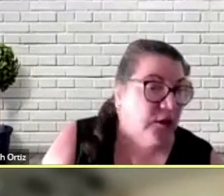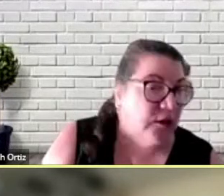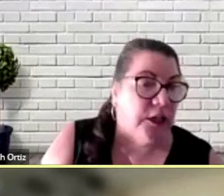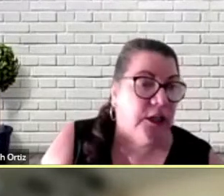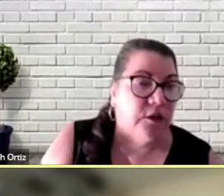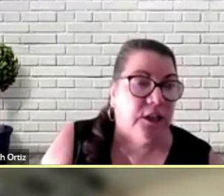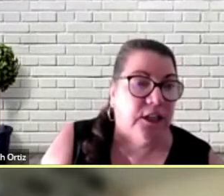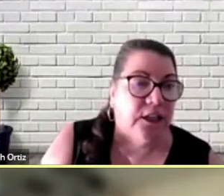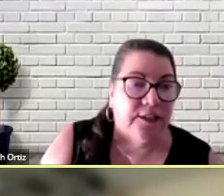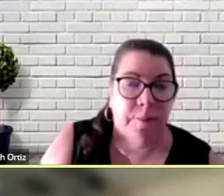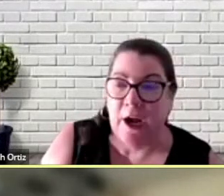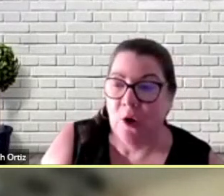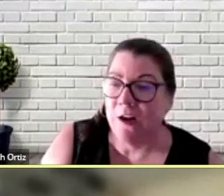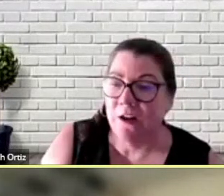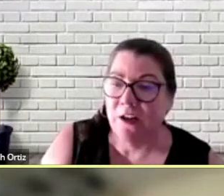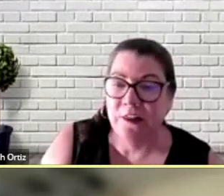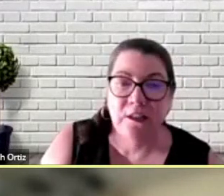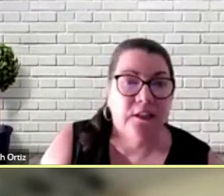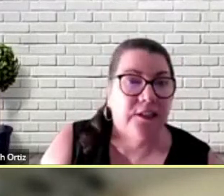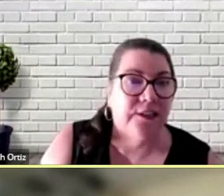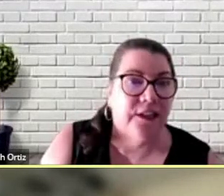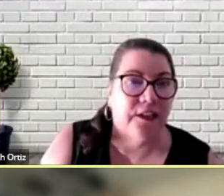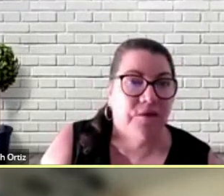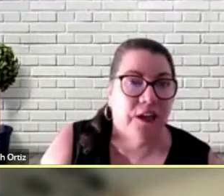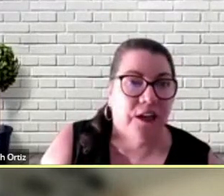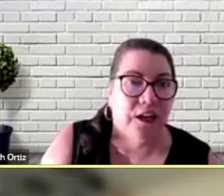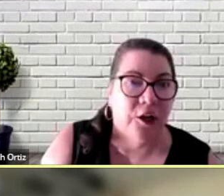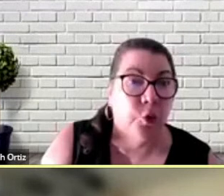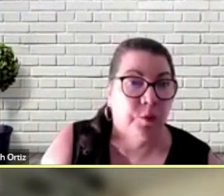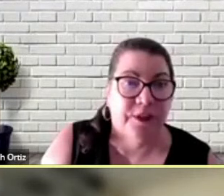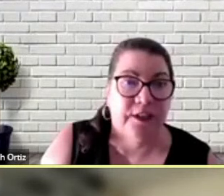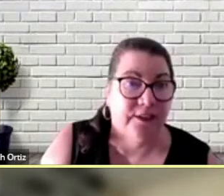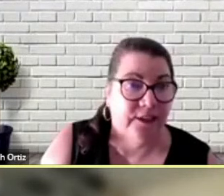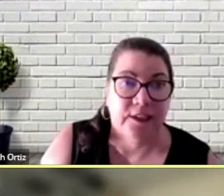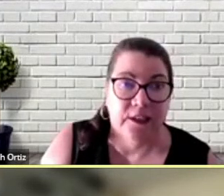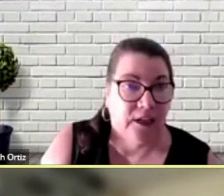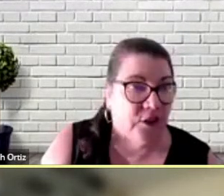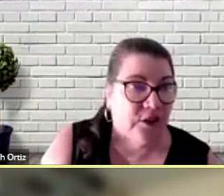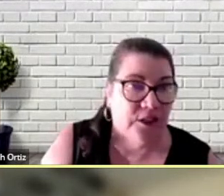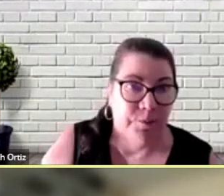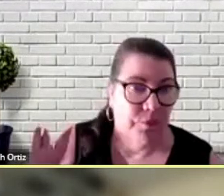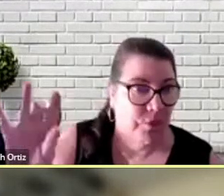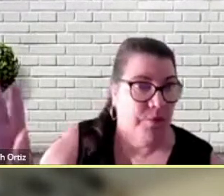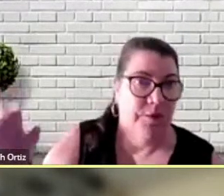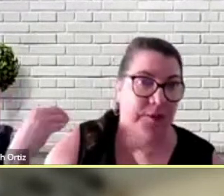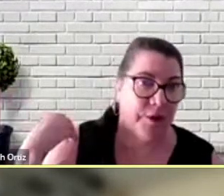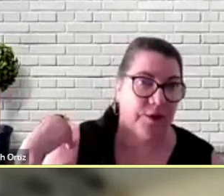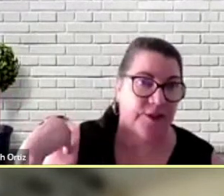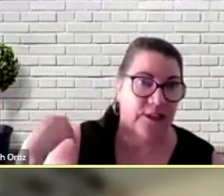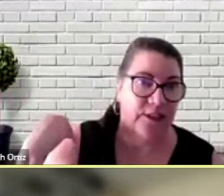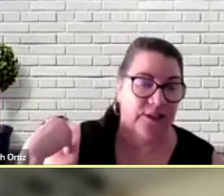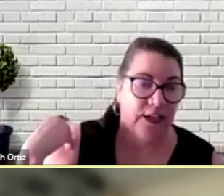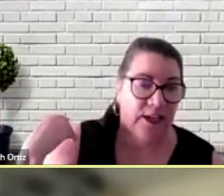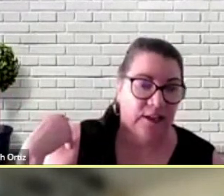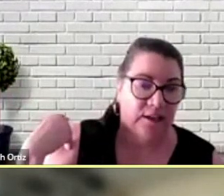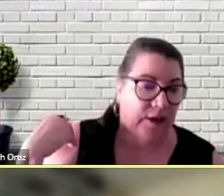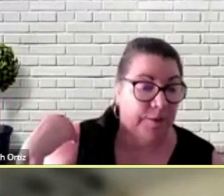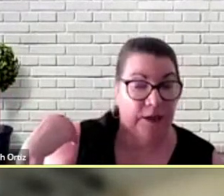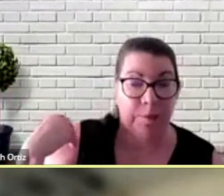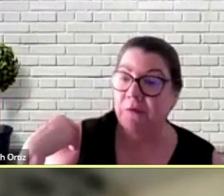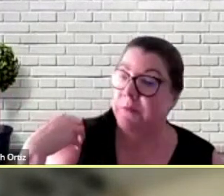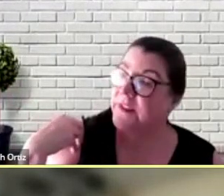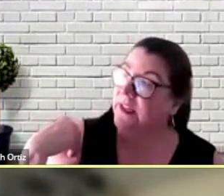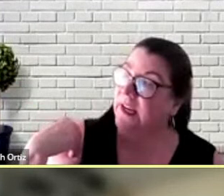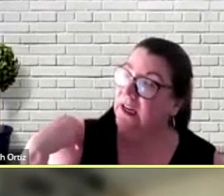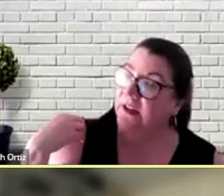I mean, I think we clearly somehow got on the list of a group that is ideologically probably opposing this,